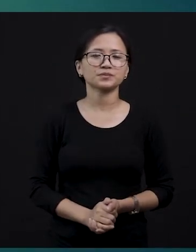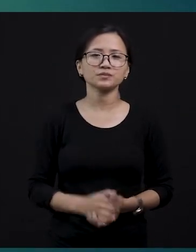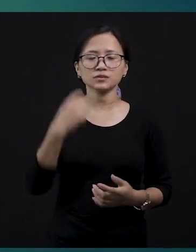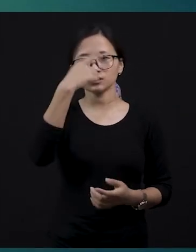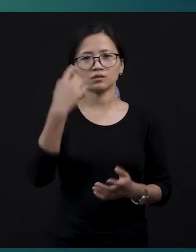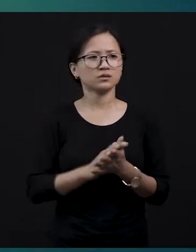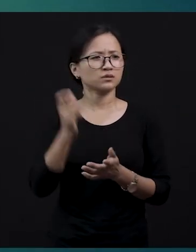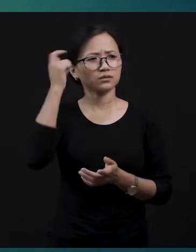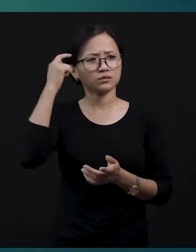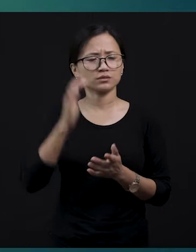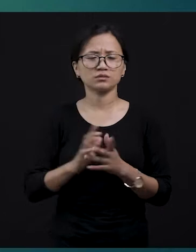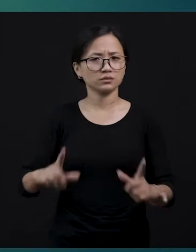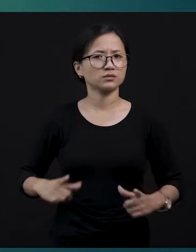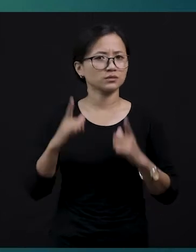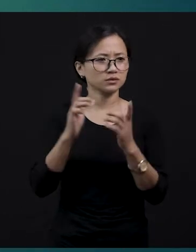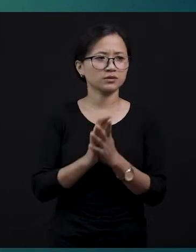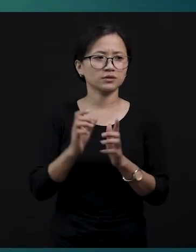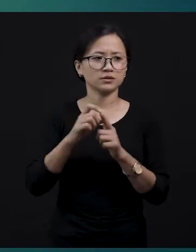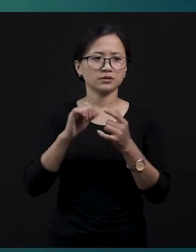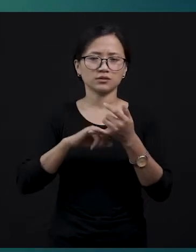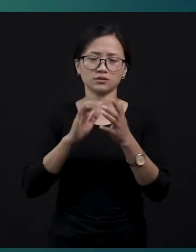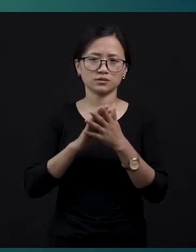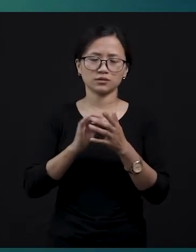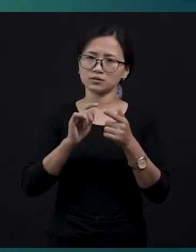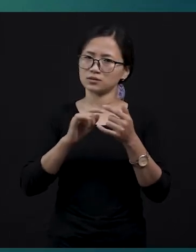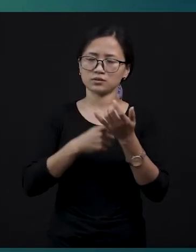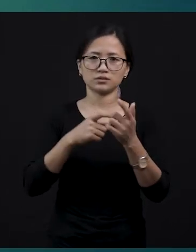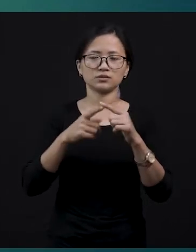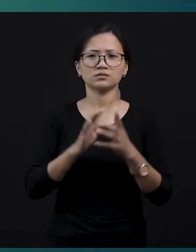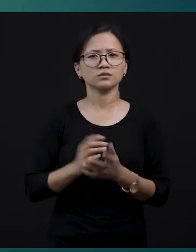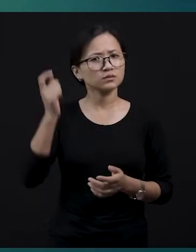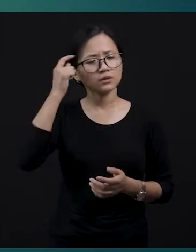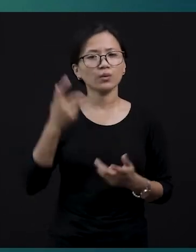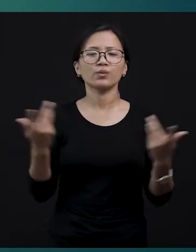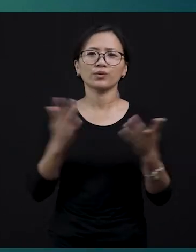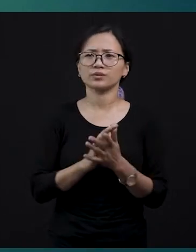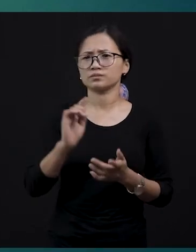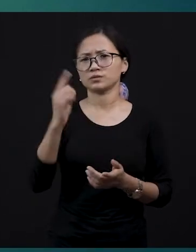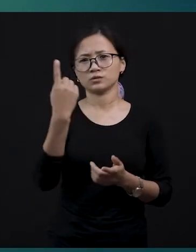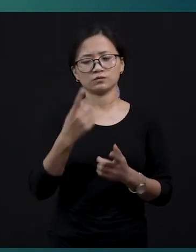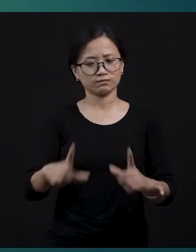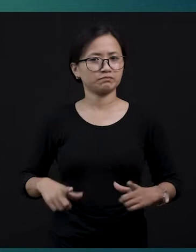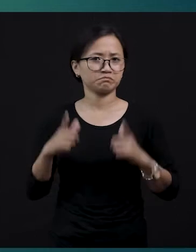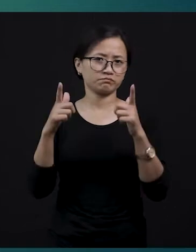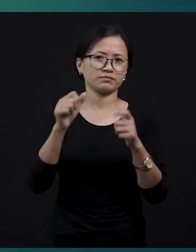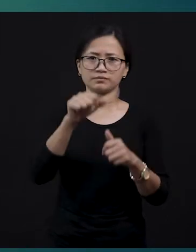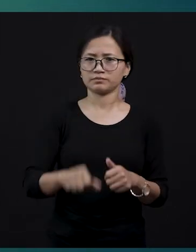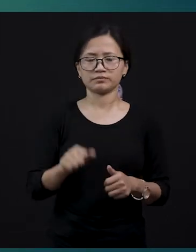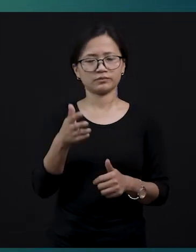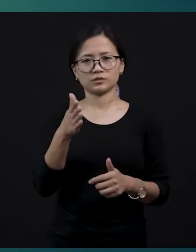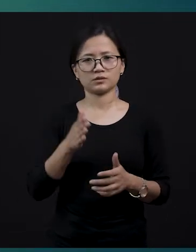And who do you think lives in the desert? We think that desert is a place where no one can live, right?